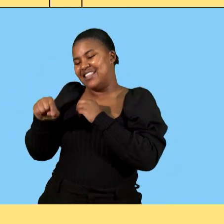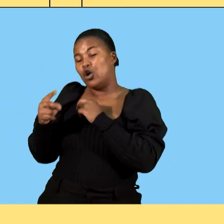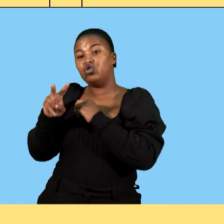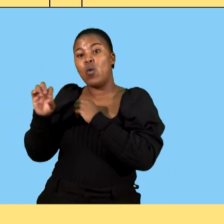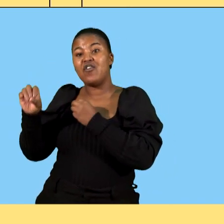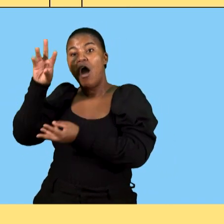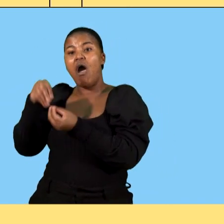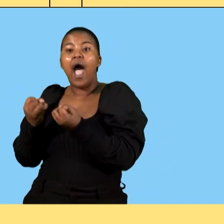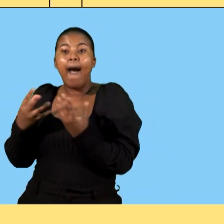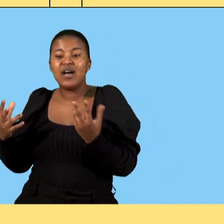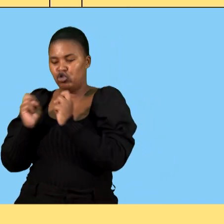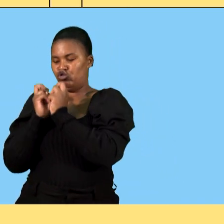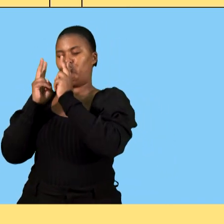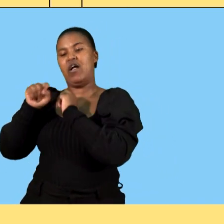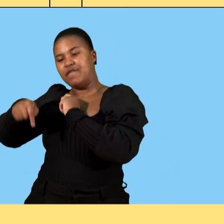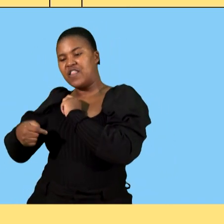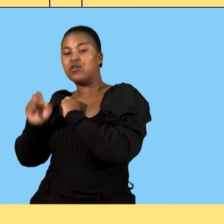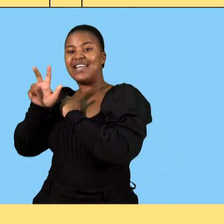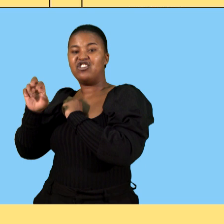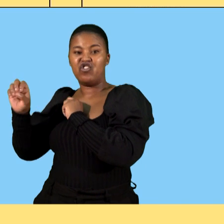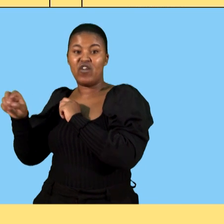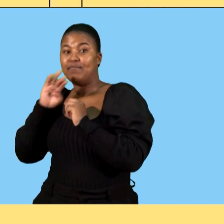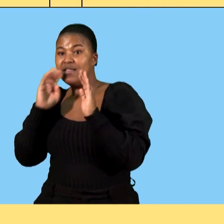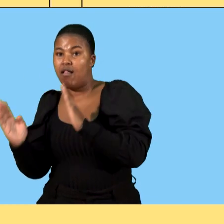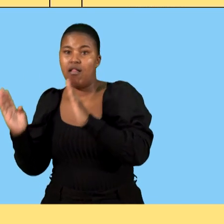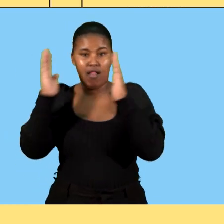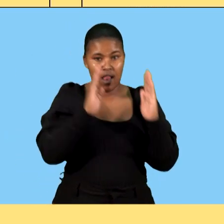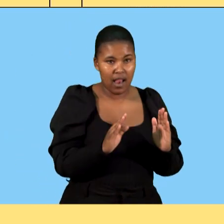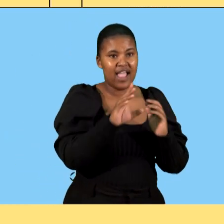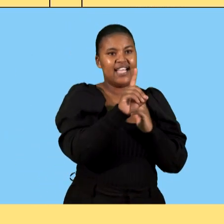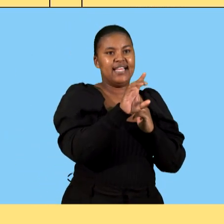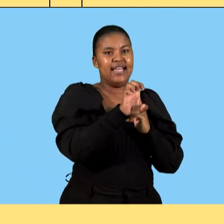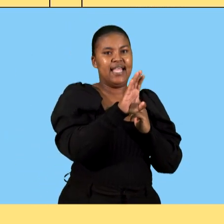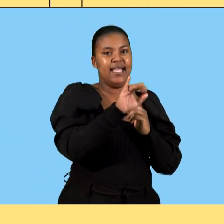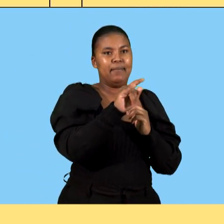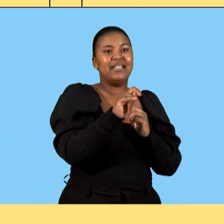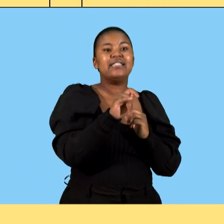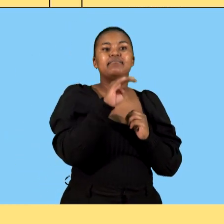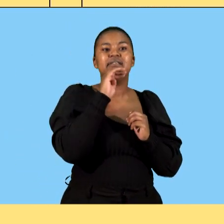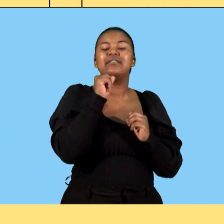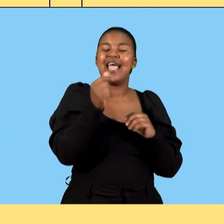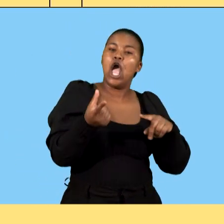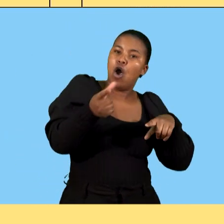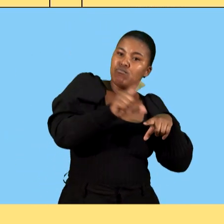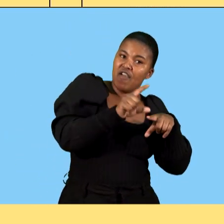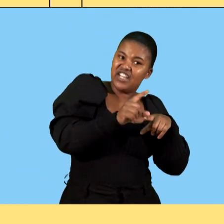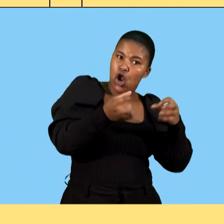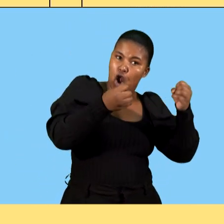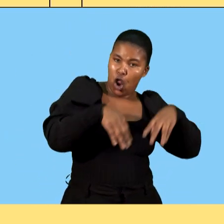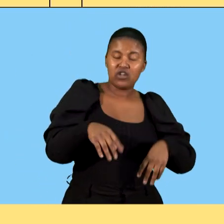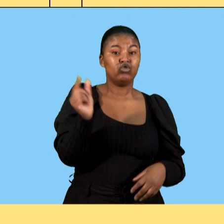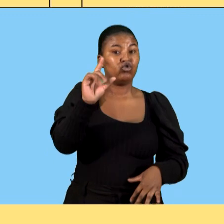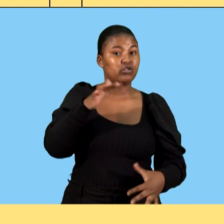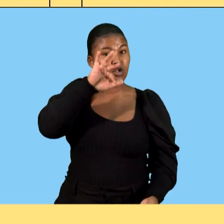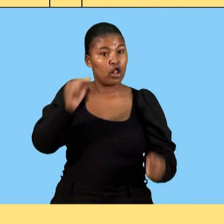12,800. I'll therefore come to my debit side, then I'll say profit and loss. I'm closing it off to